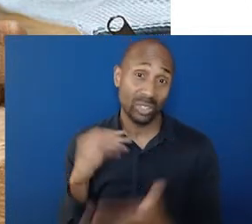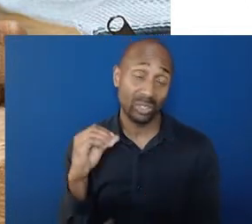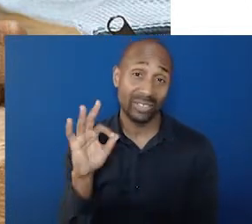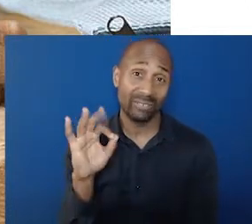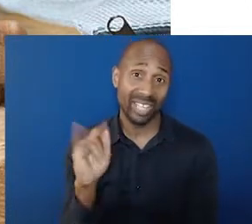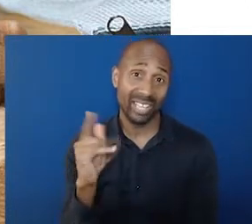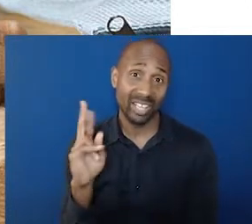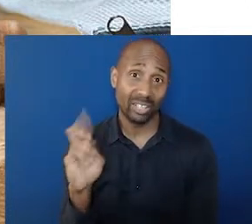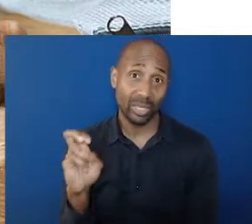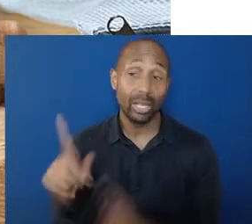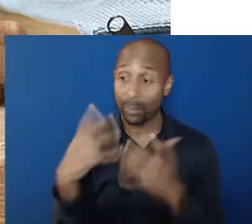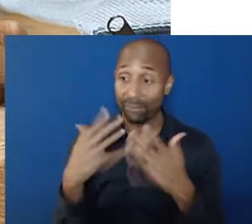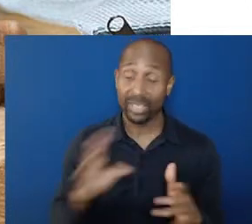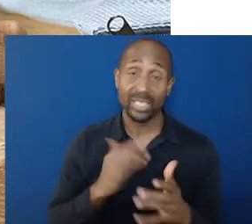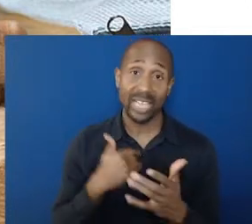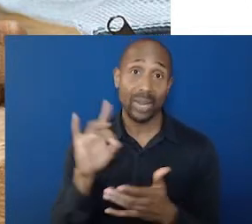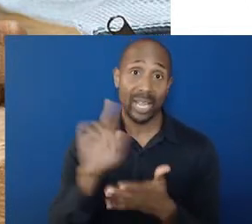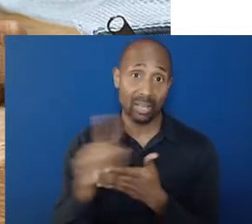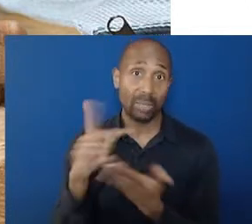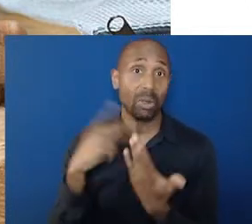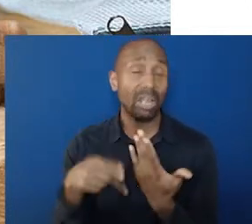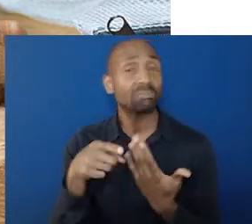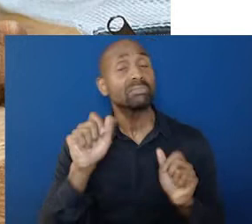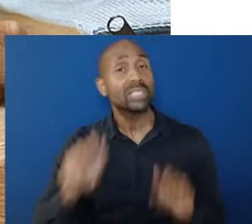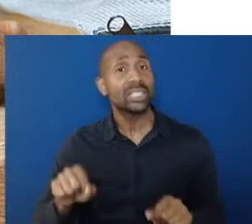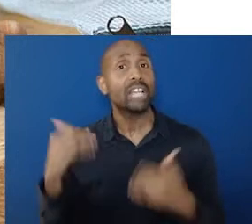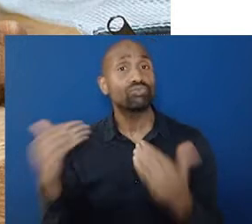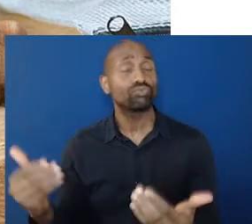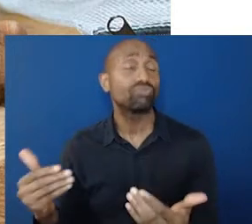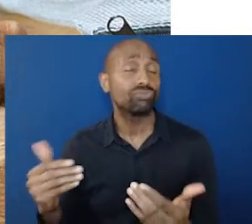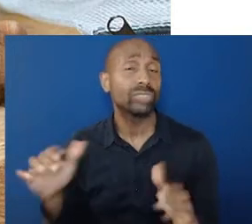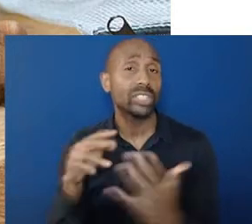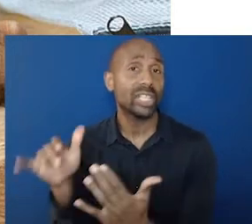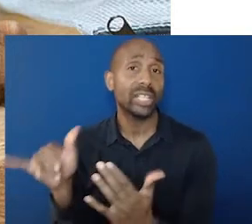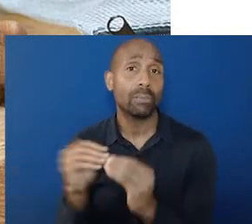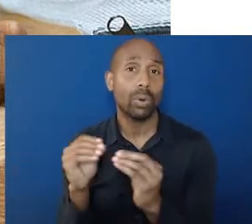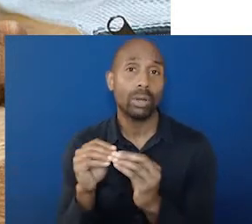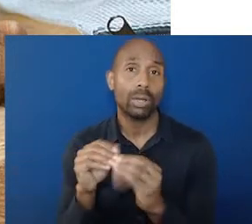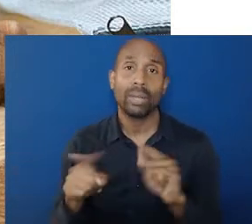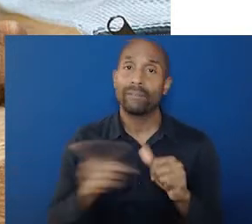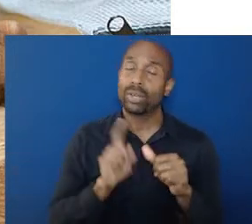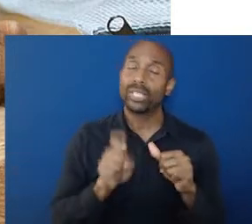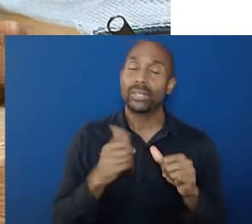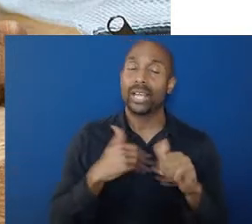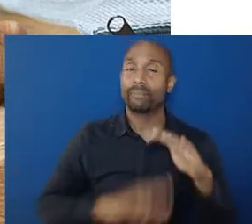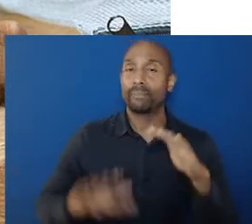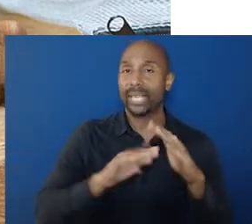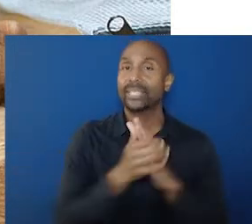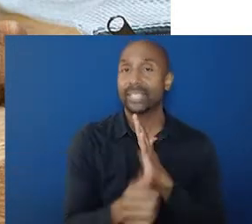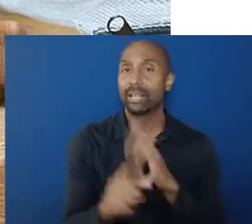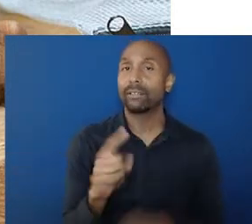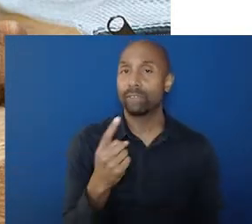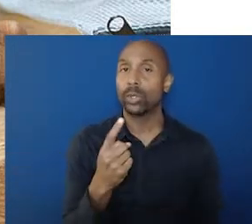filigree, after they get done with our program, they can go on to that, but they have to have the basic skills